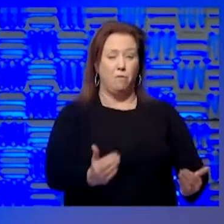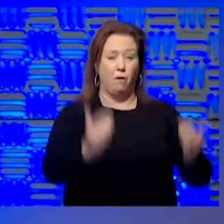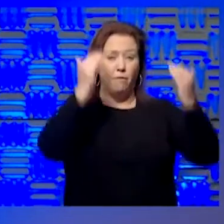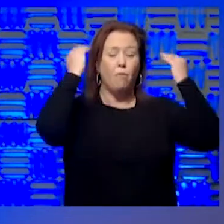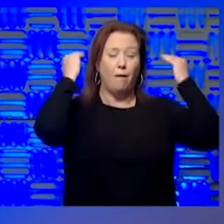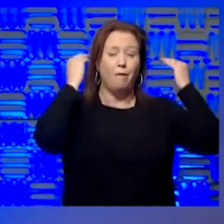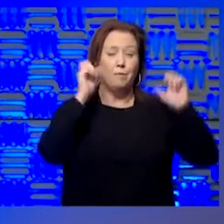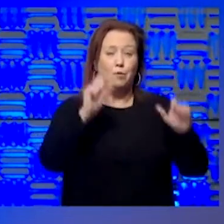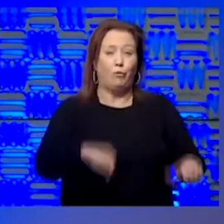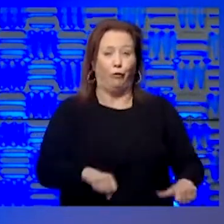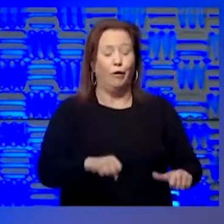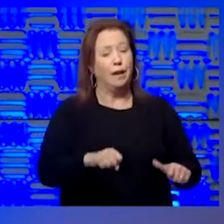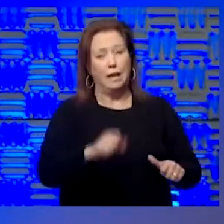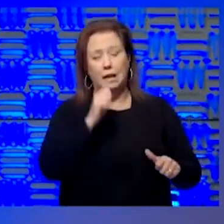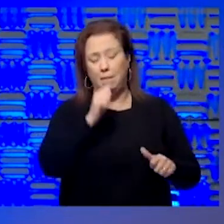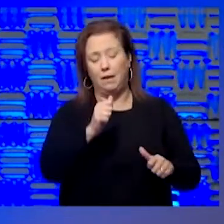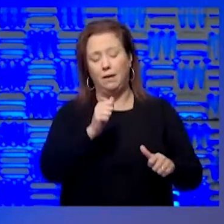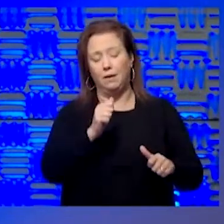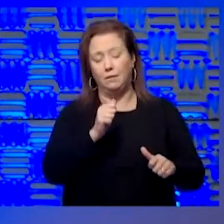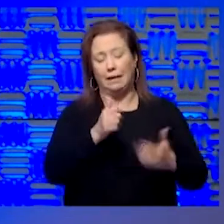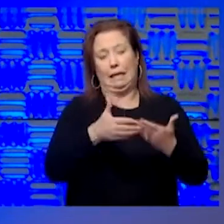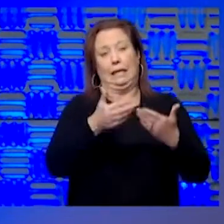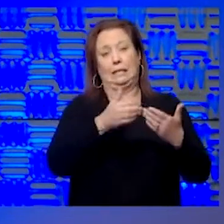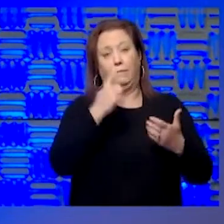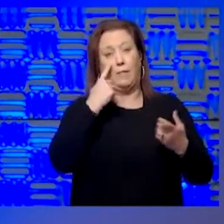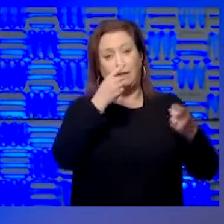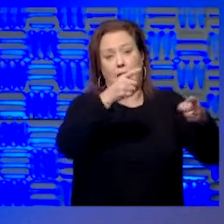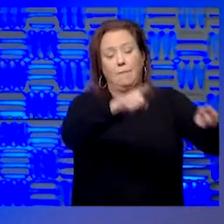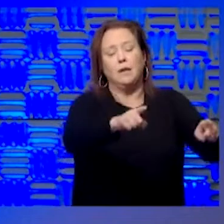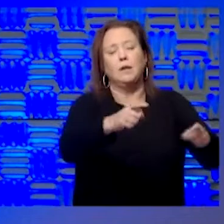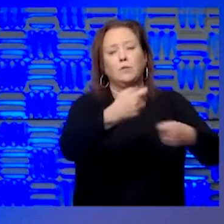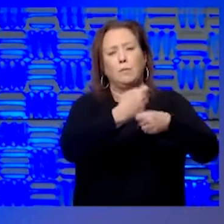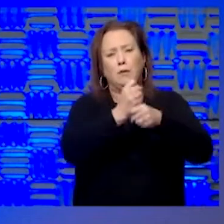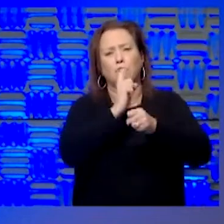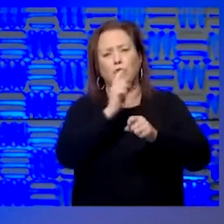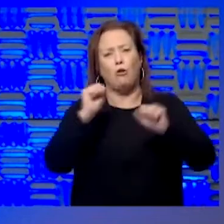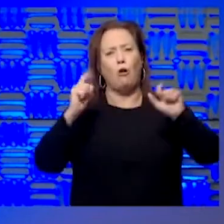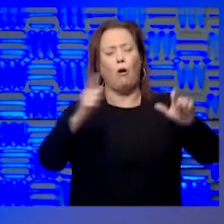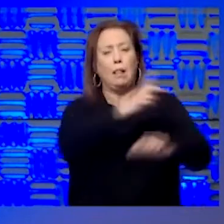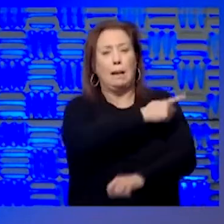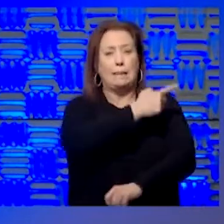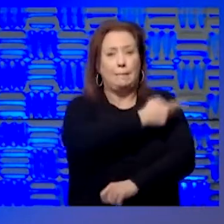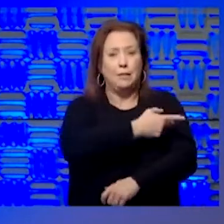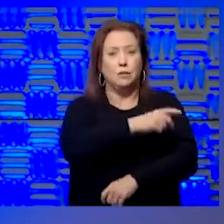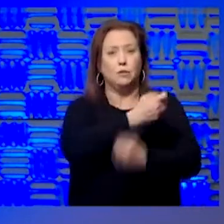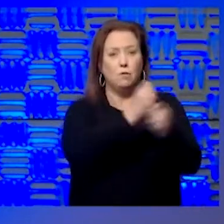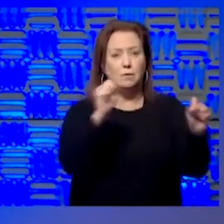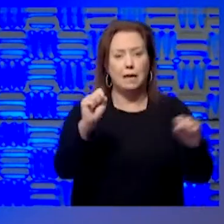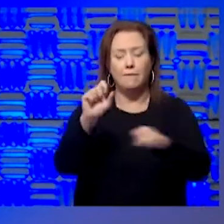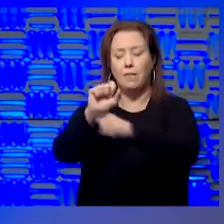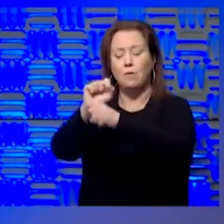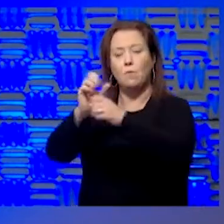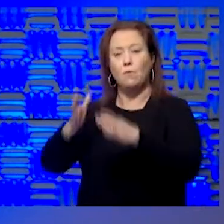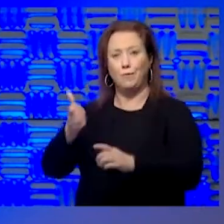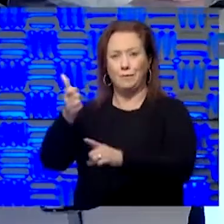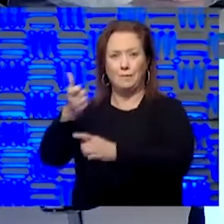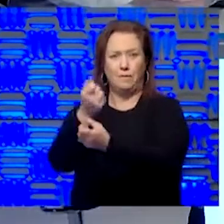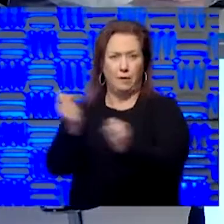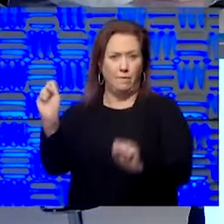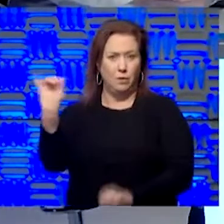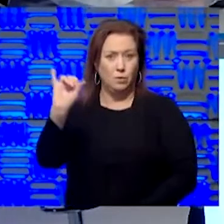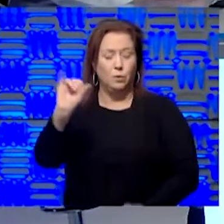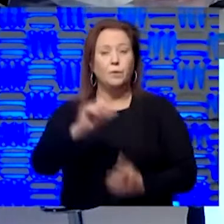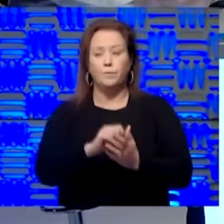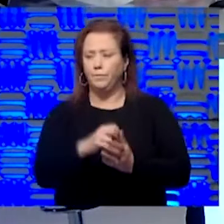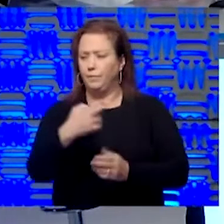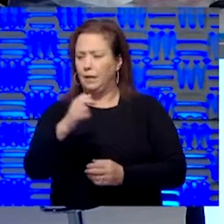to be overrun. And please correct me if I'm wrong, but we need to keep everyone safe, the patients and the workers there in those areas. Yeah. And